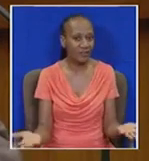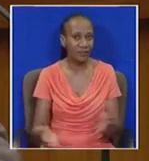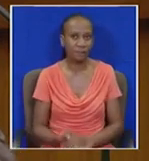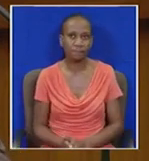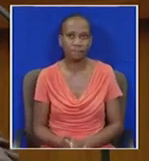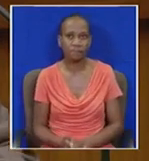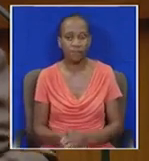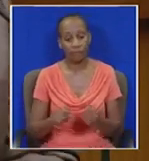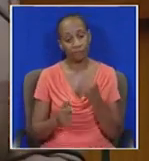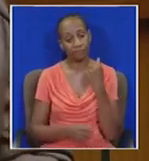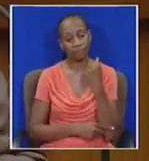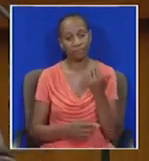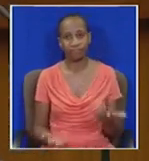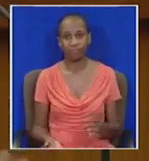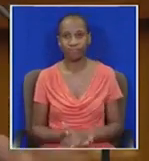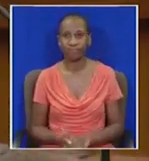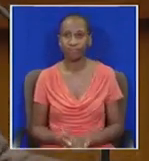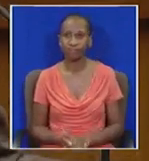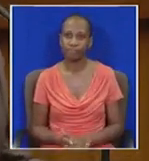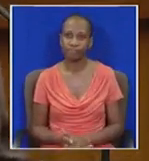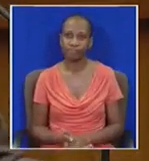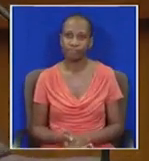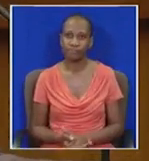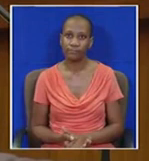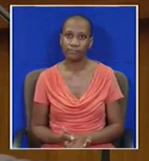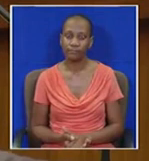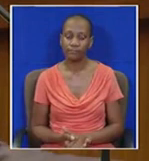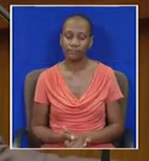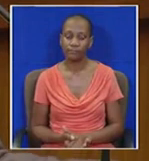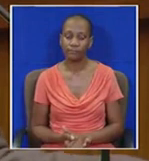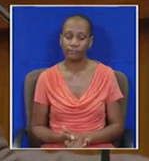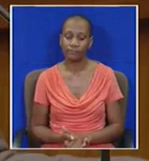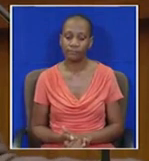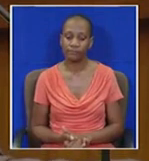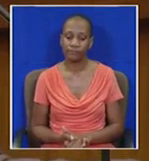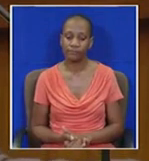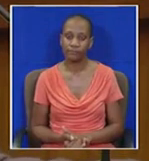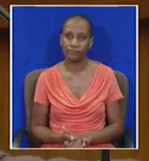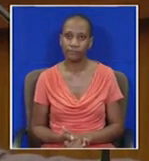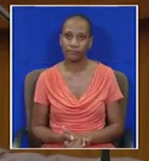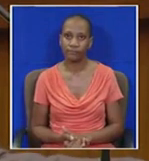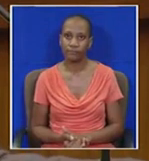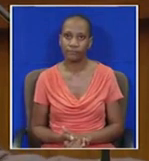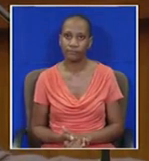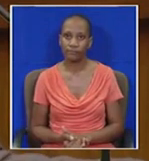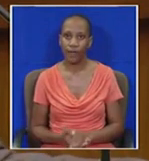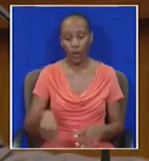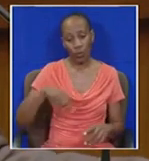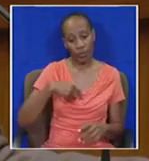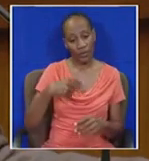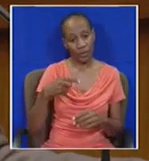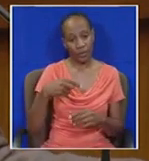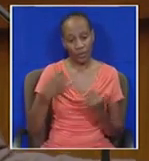As I conclude, we are guided by the spirit